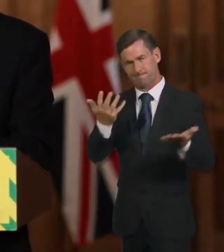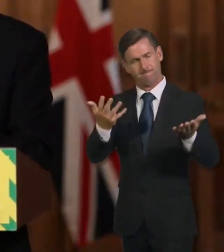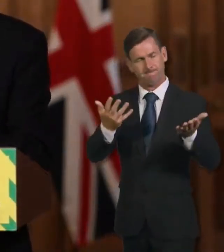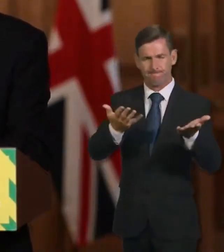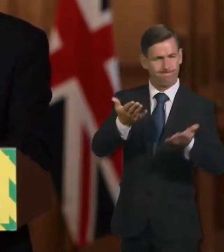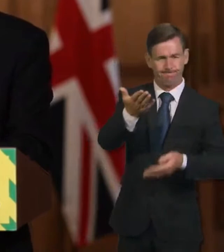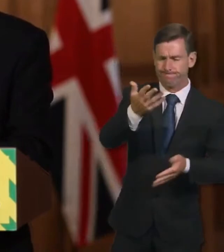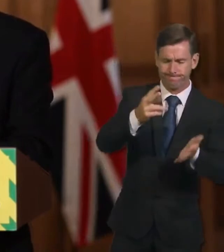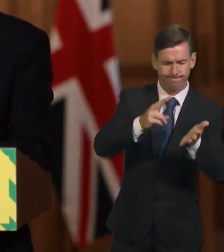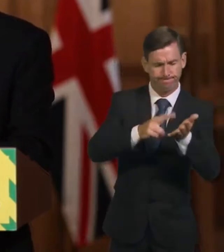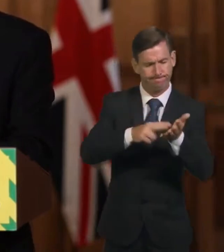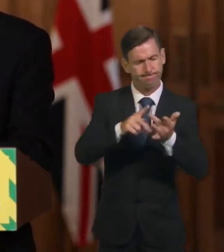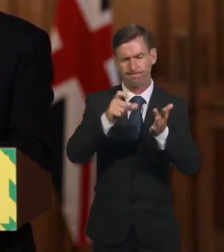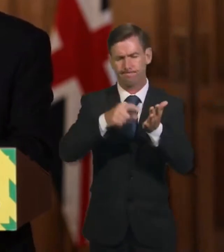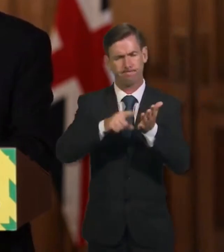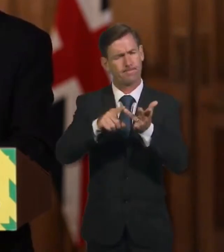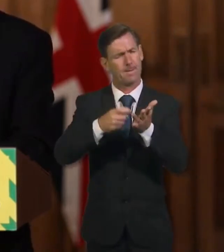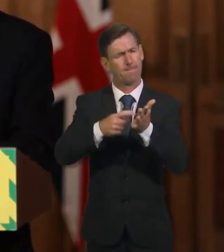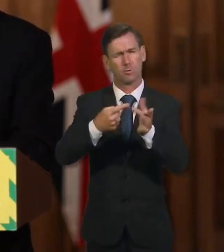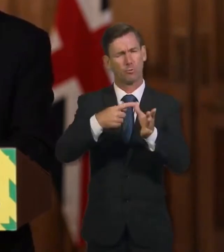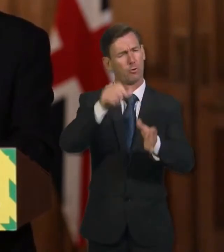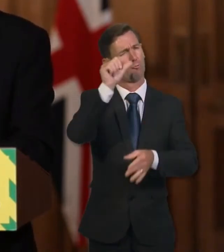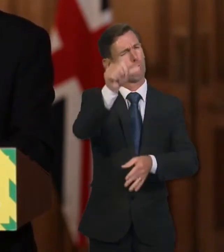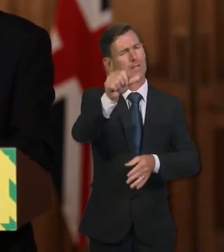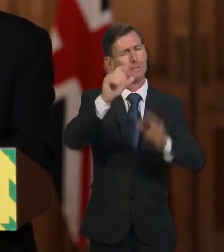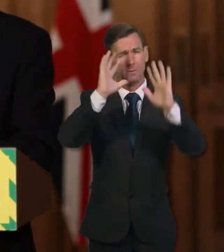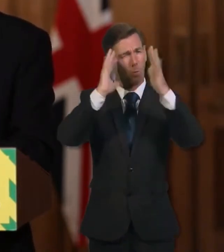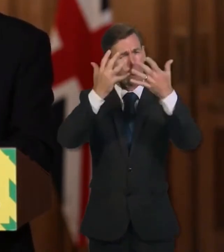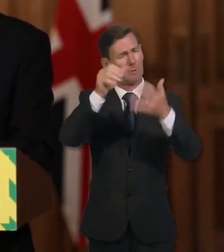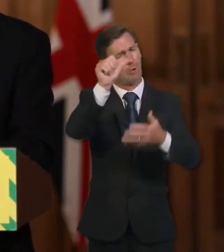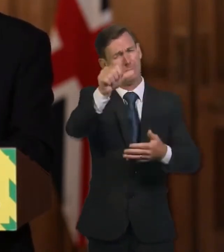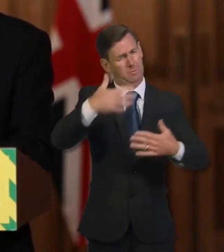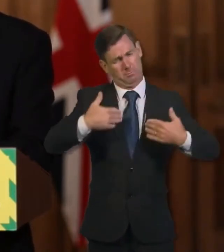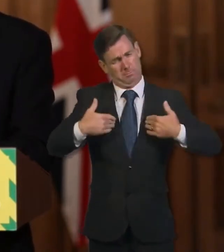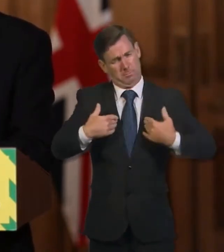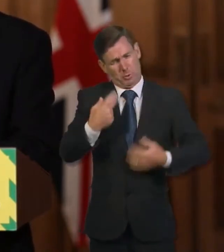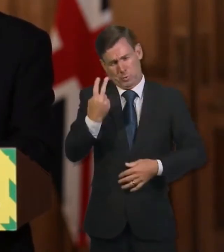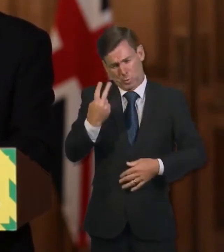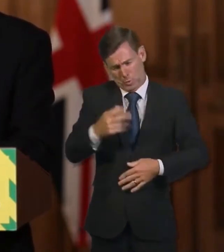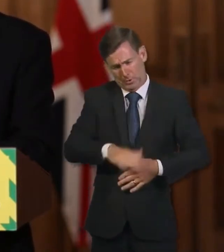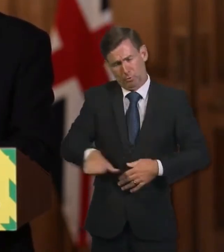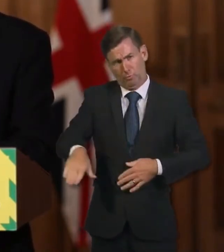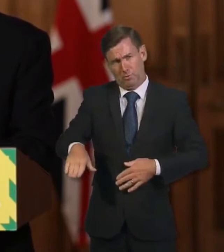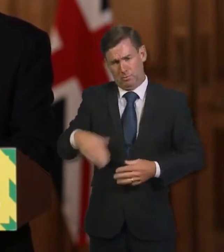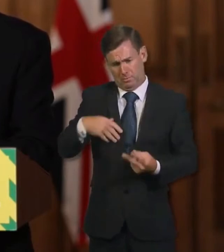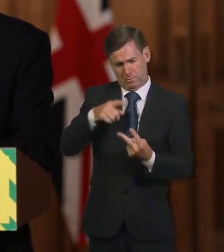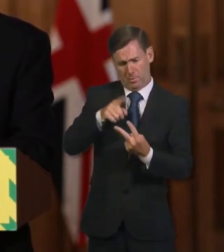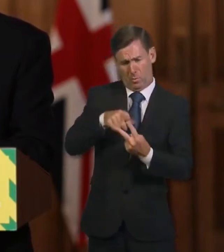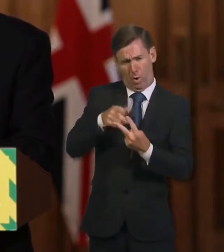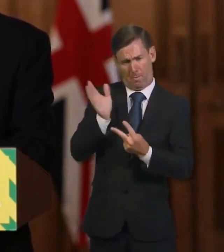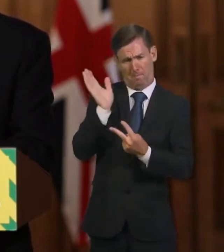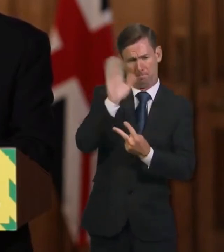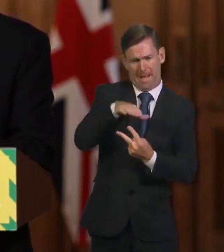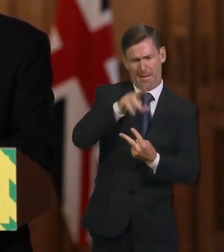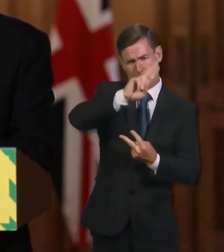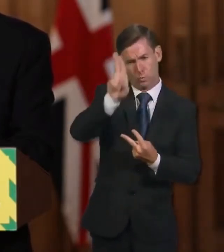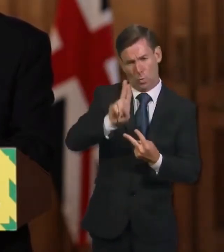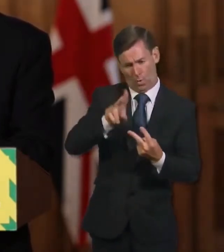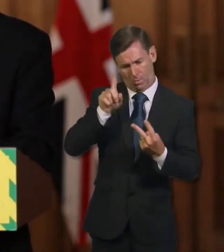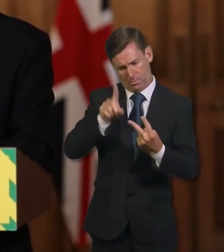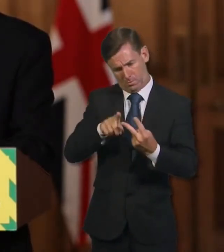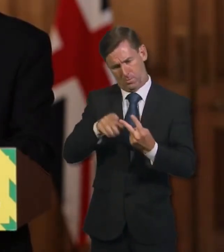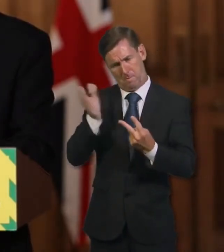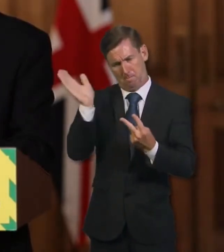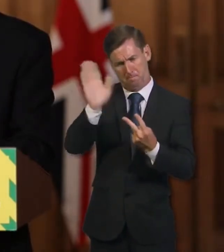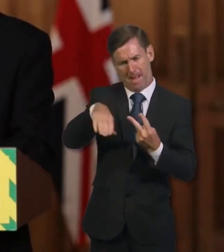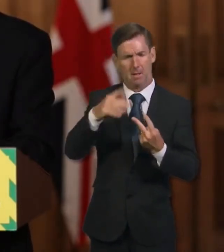I have 2 young children myself, one of whom is back at school, the other will be back in September. And, we all